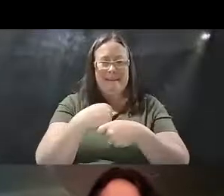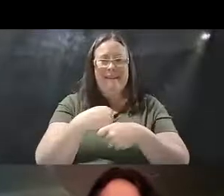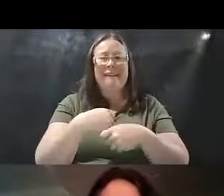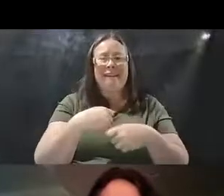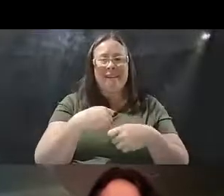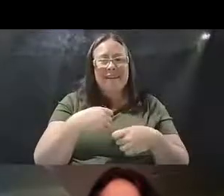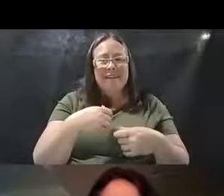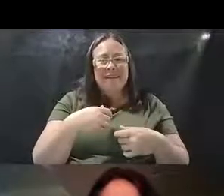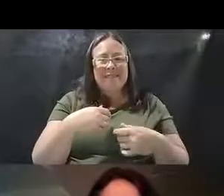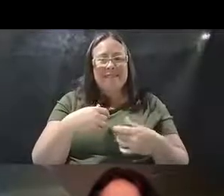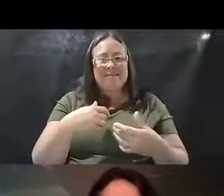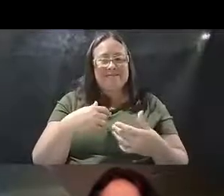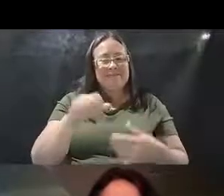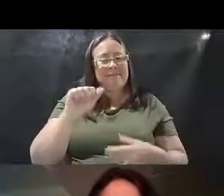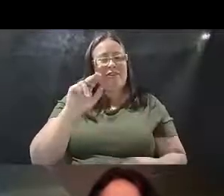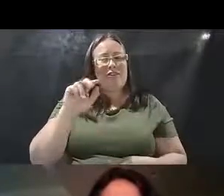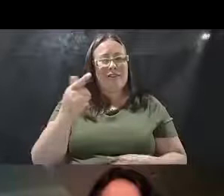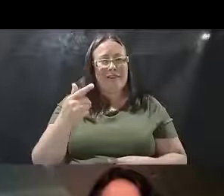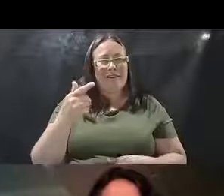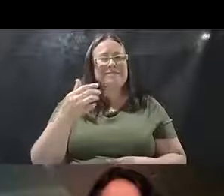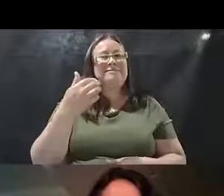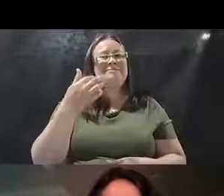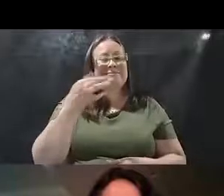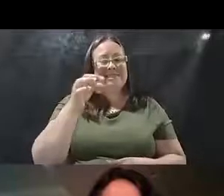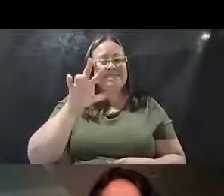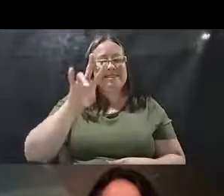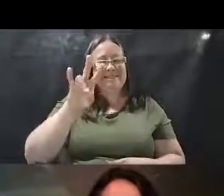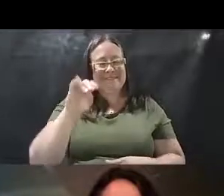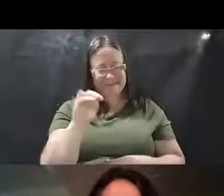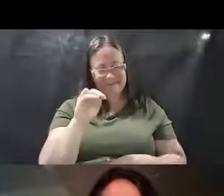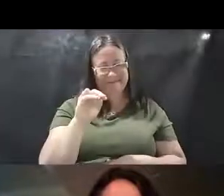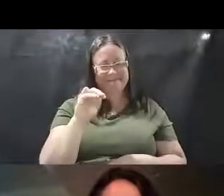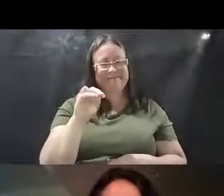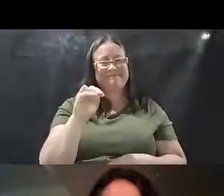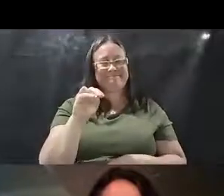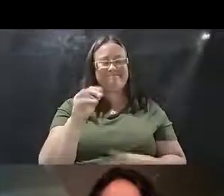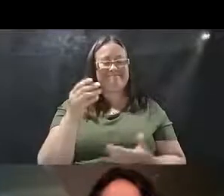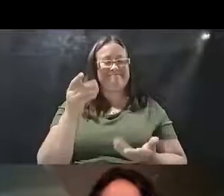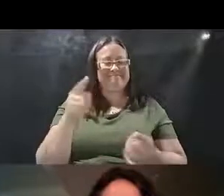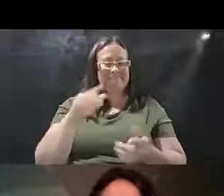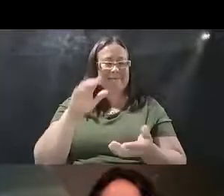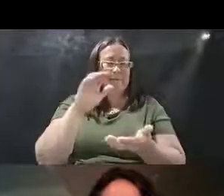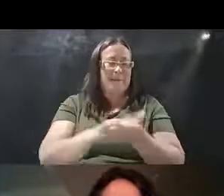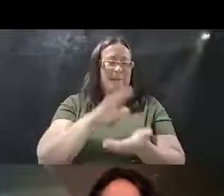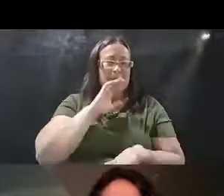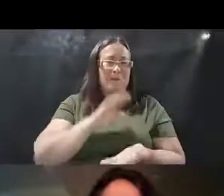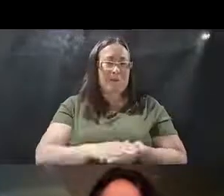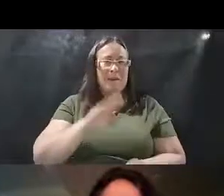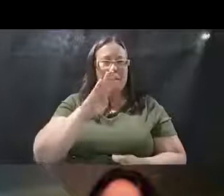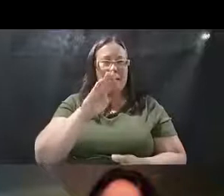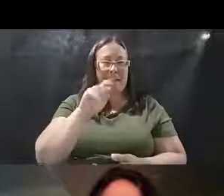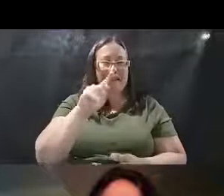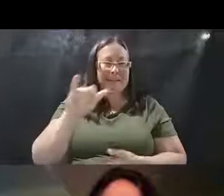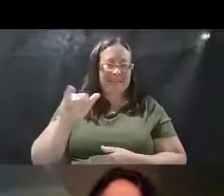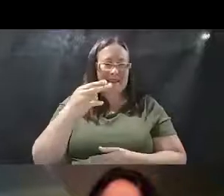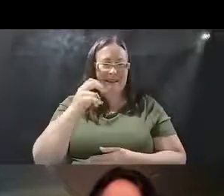that was in August of 1970, was marrying my wife, Betty Hollingsworth.